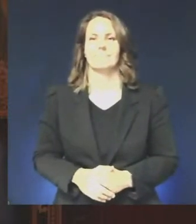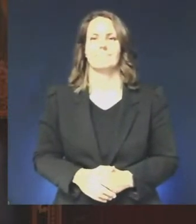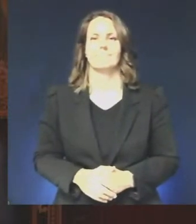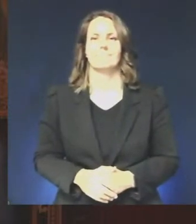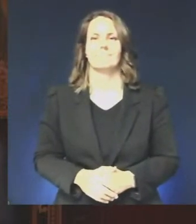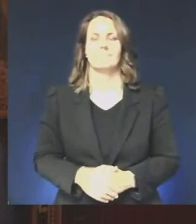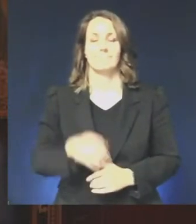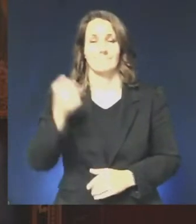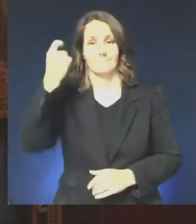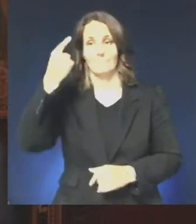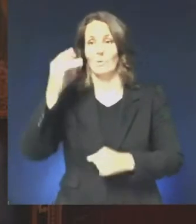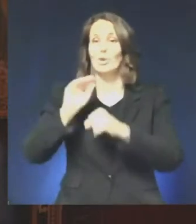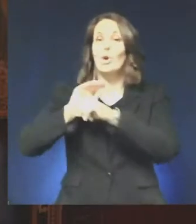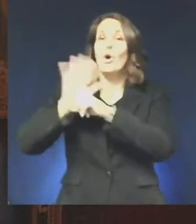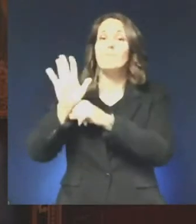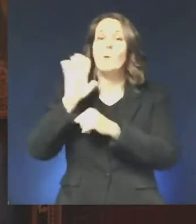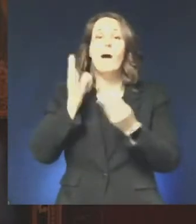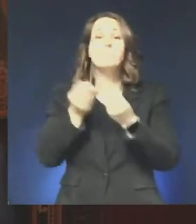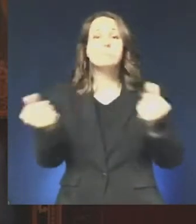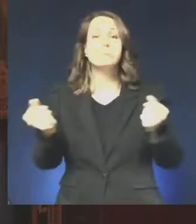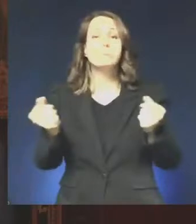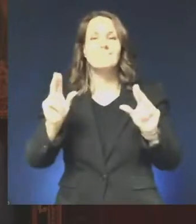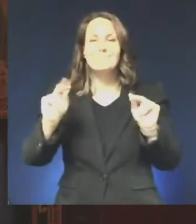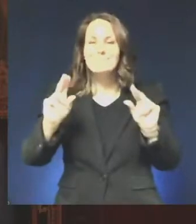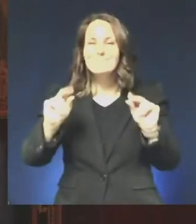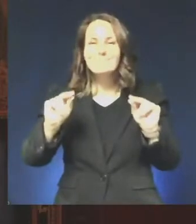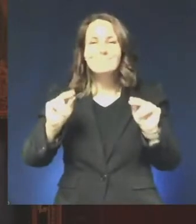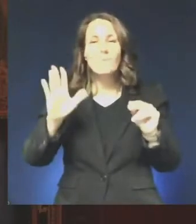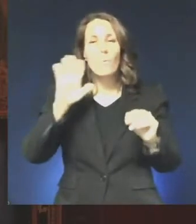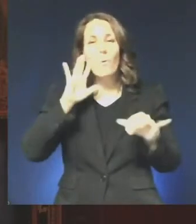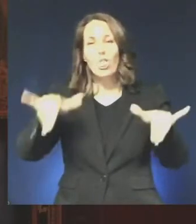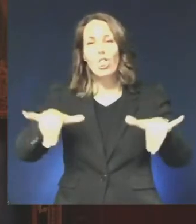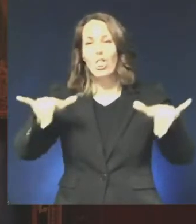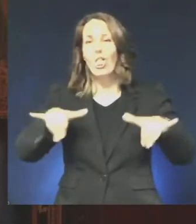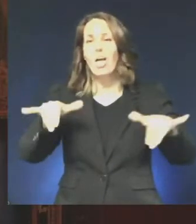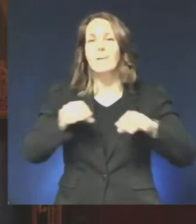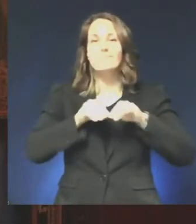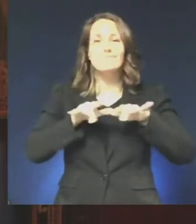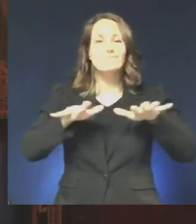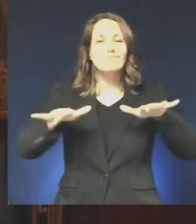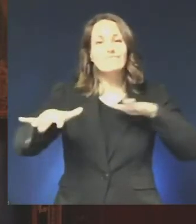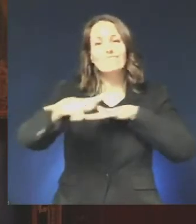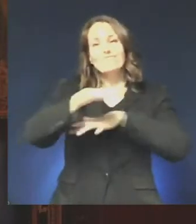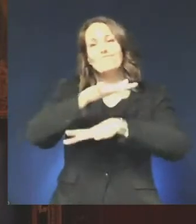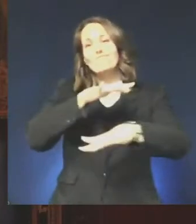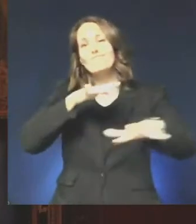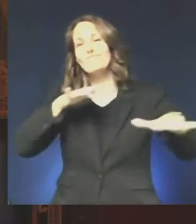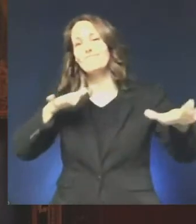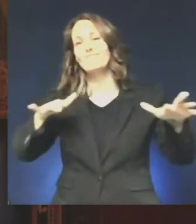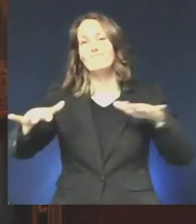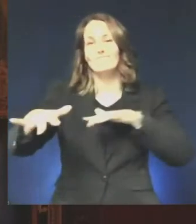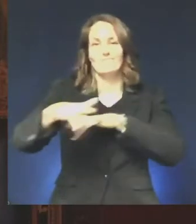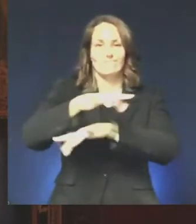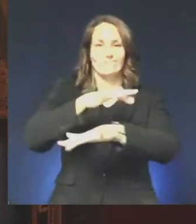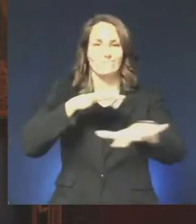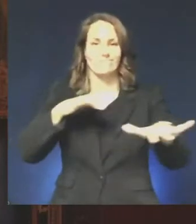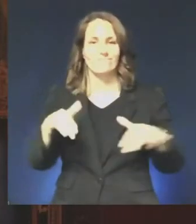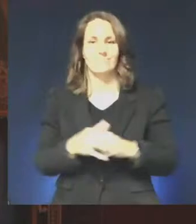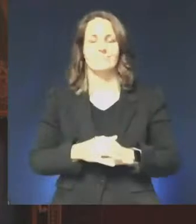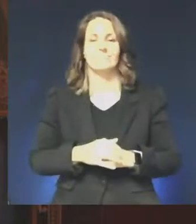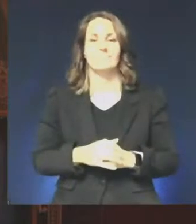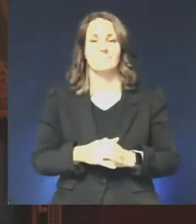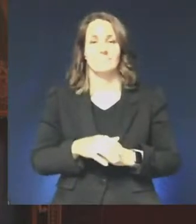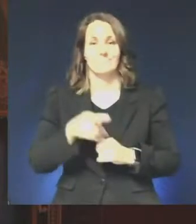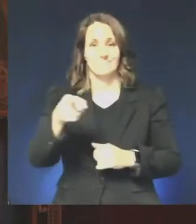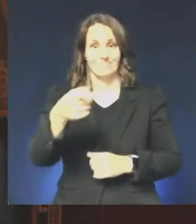about third doses is that right now it's not appropriate or recommended in any settings. It might change for a limited number of